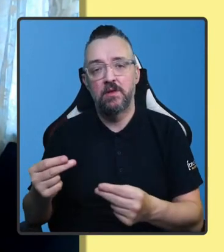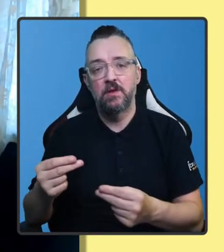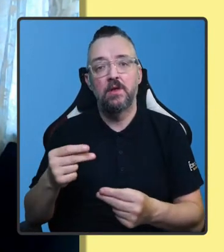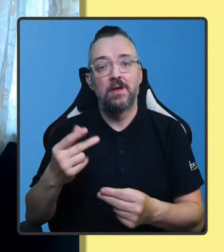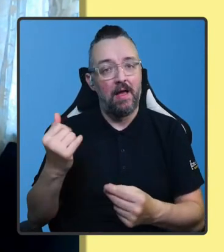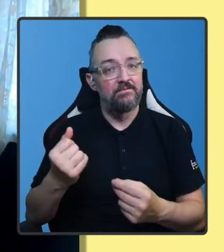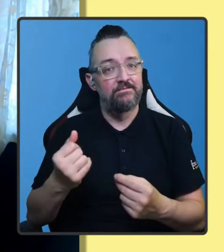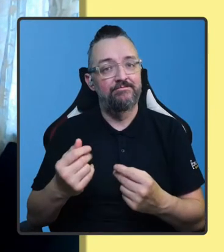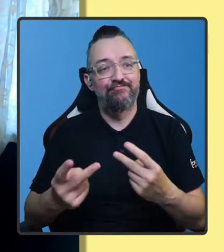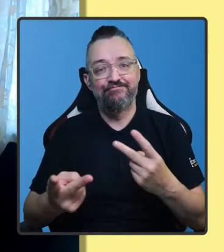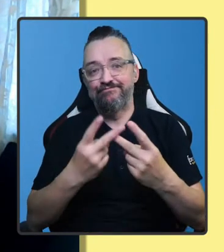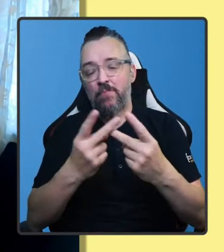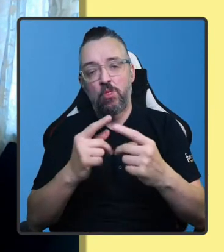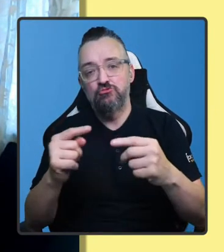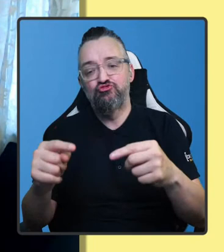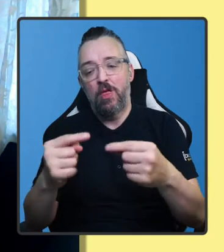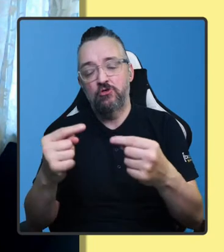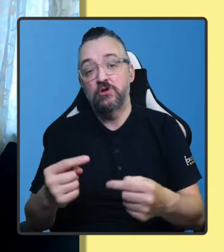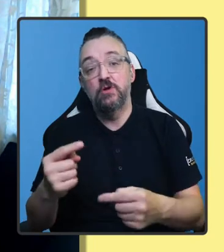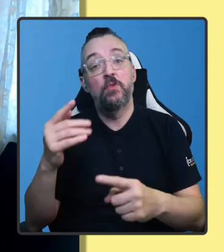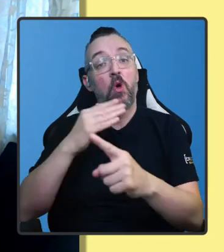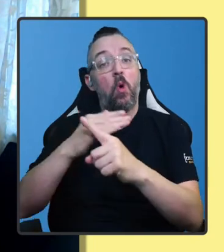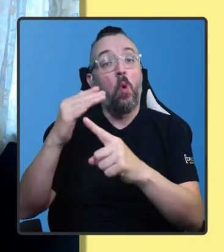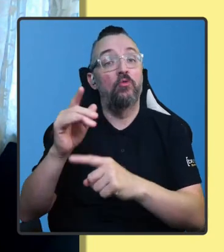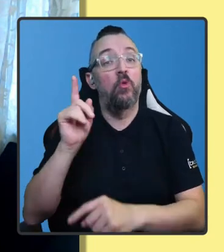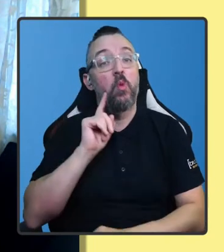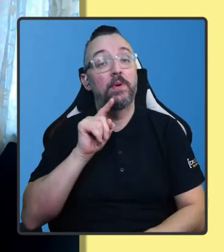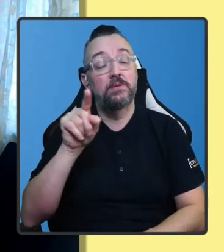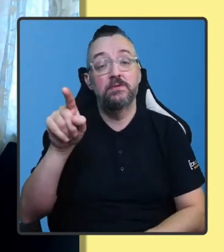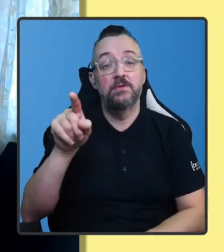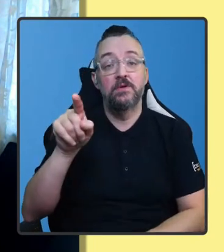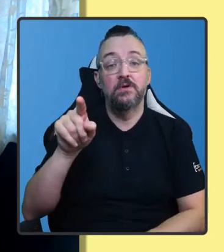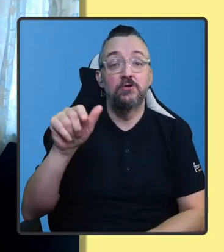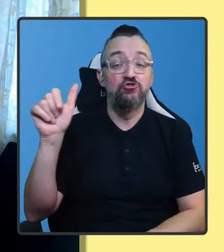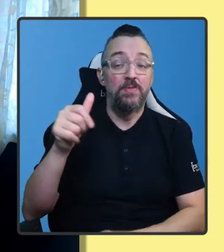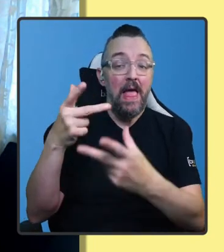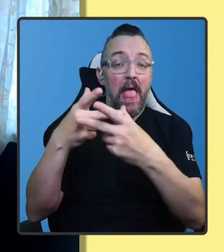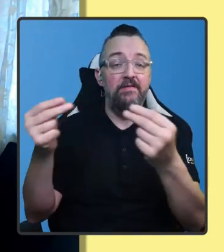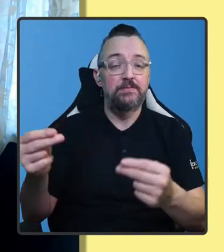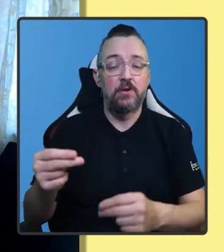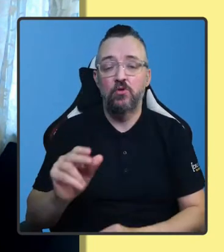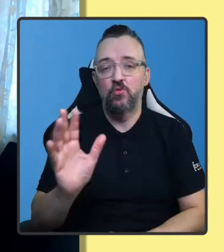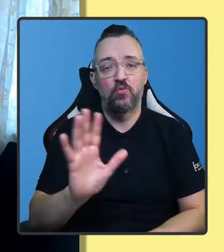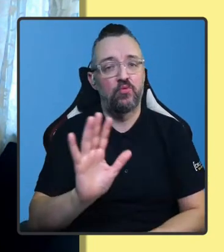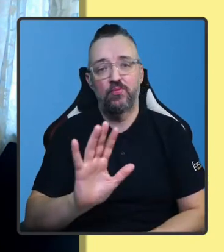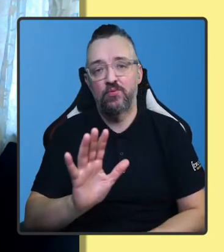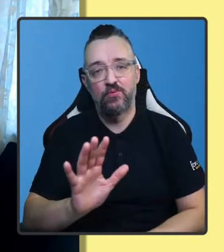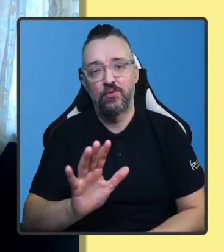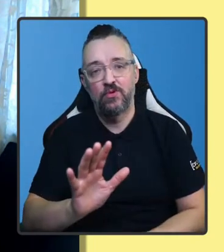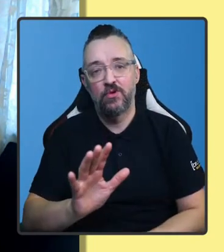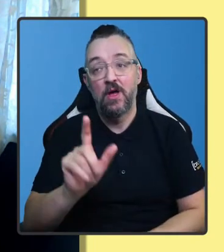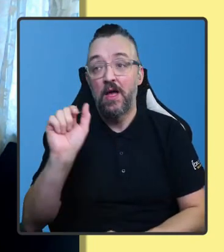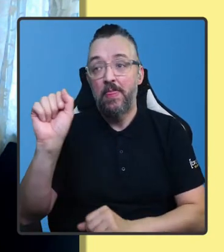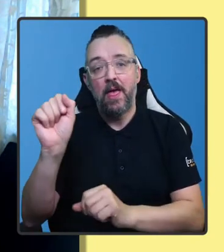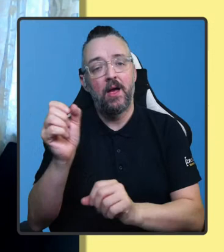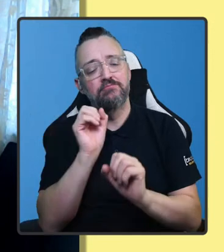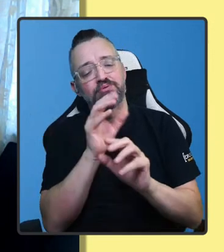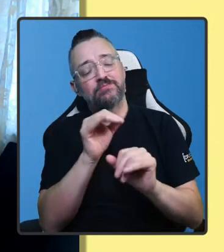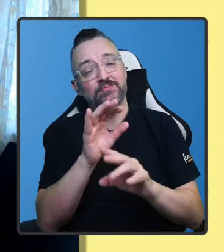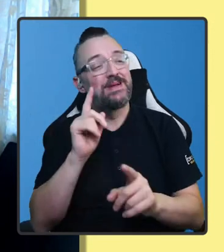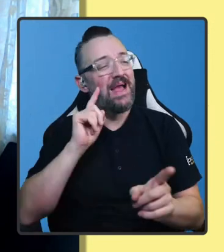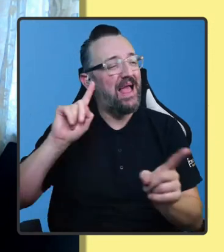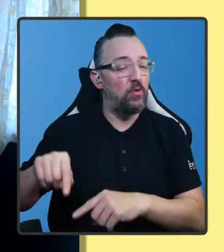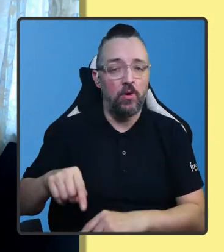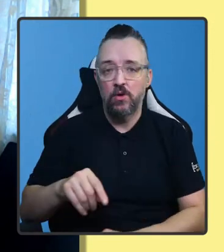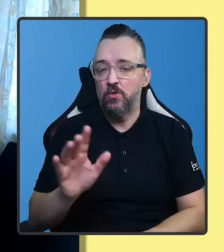it. Older women should never be an invisible part of our society. Their contributions should never be ignored. Our society would